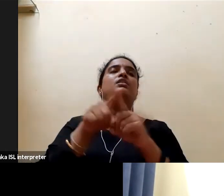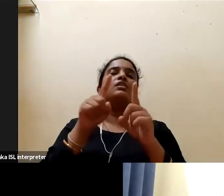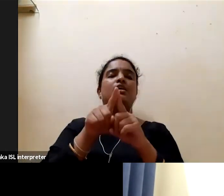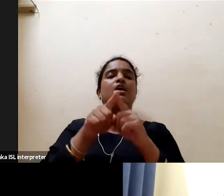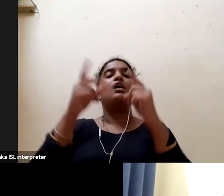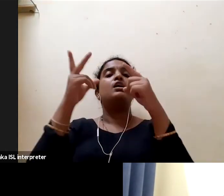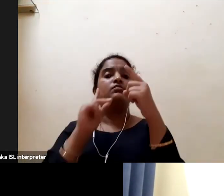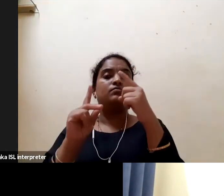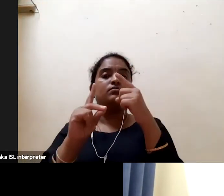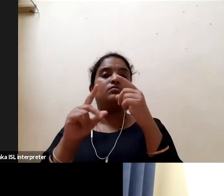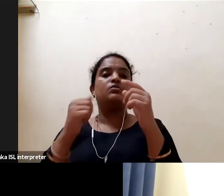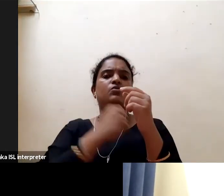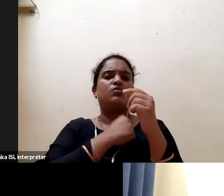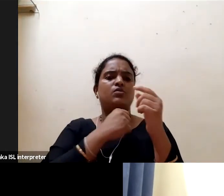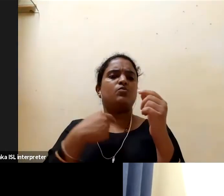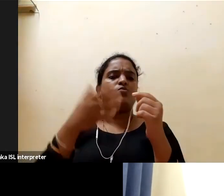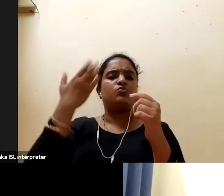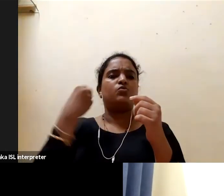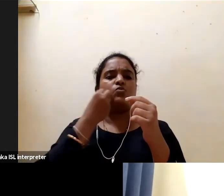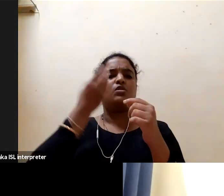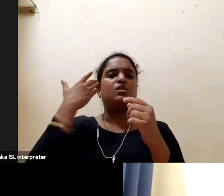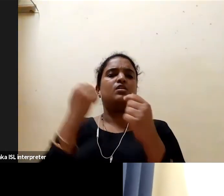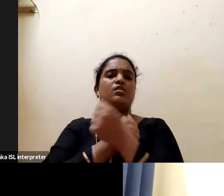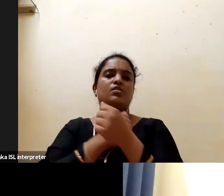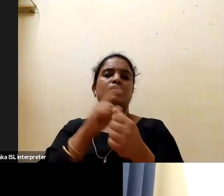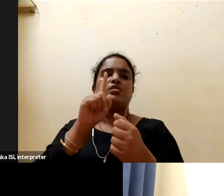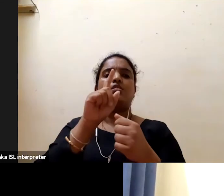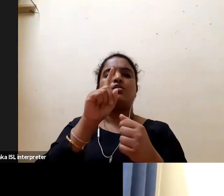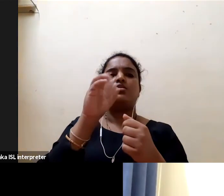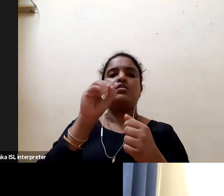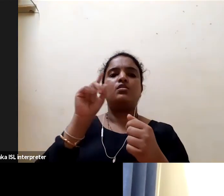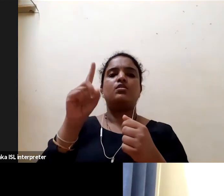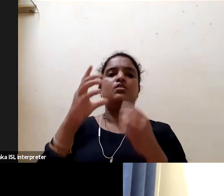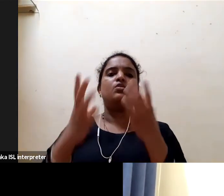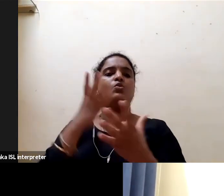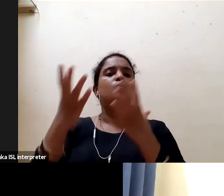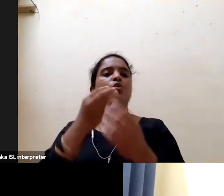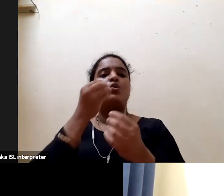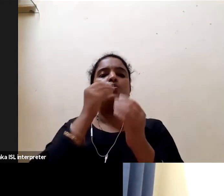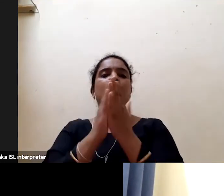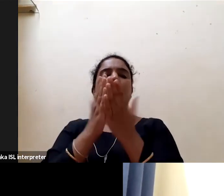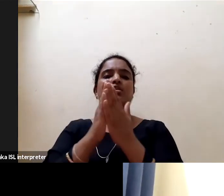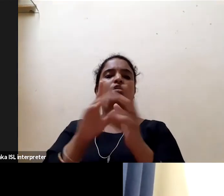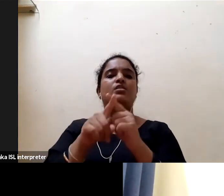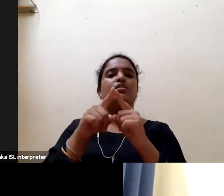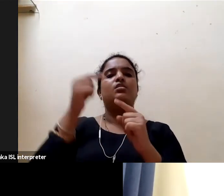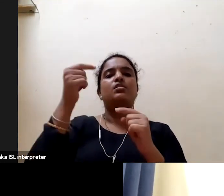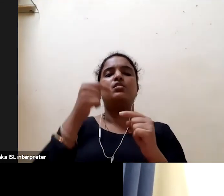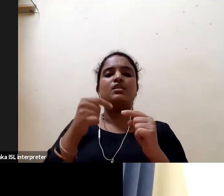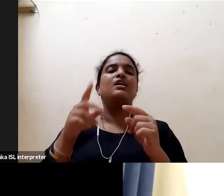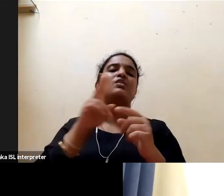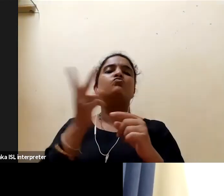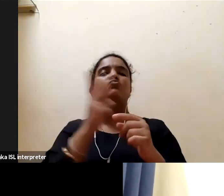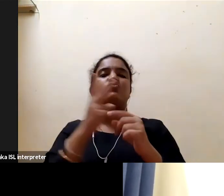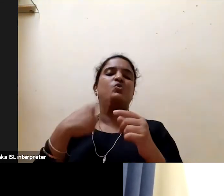And my old favorite international blog is 101 Cookbooks, which I really like. So these two